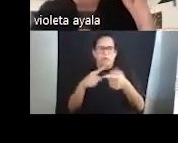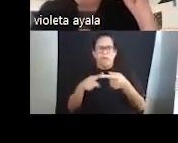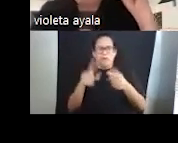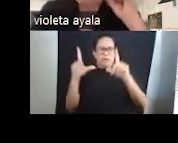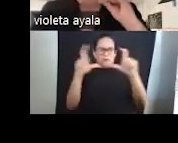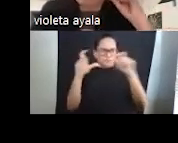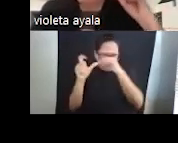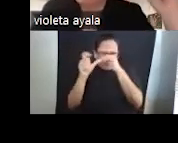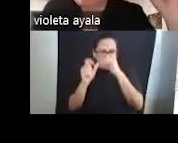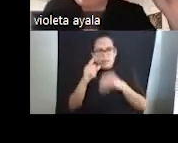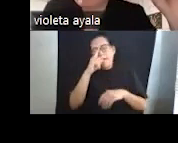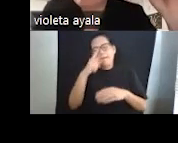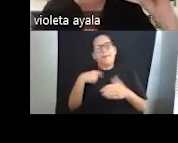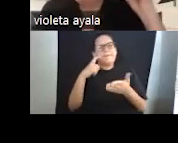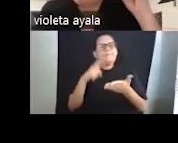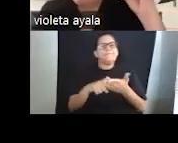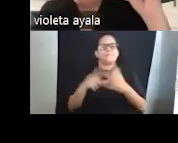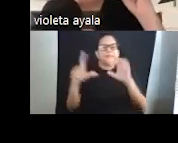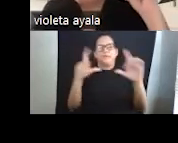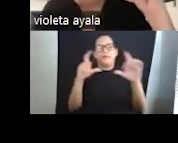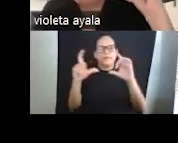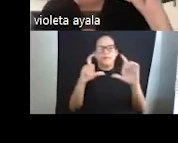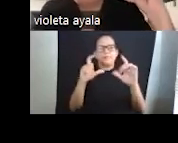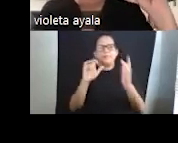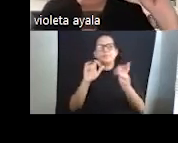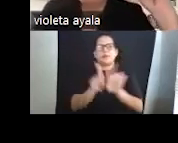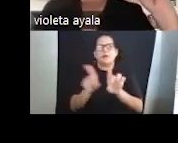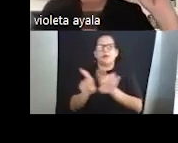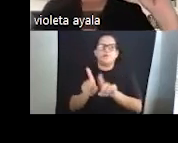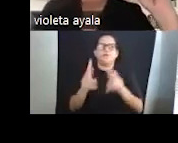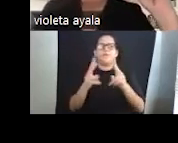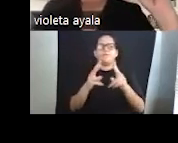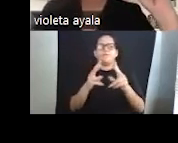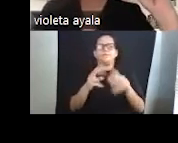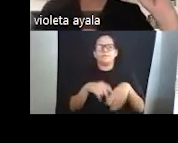I realized, what is photography? Photography was also a very